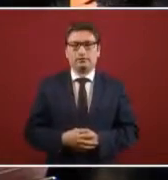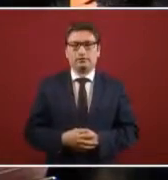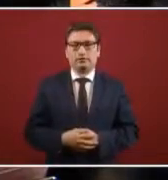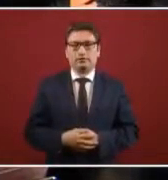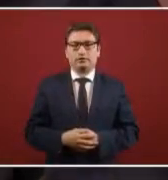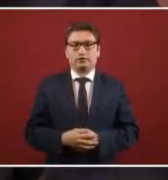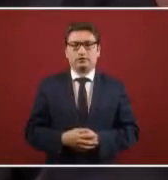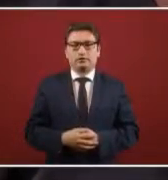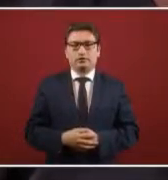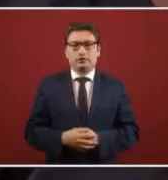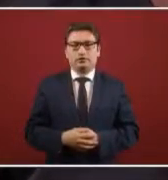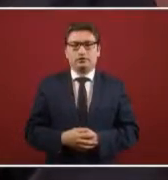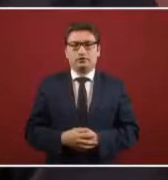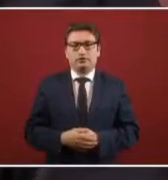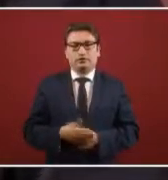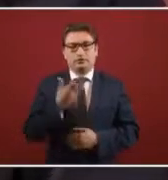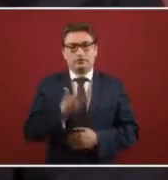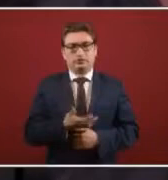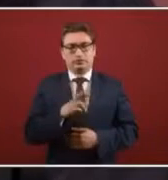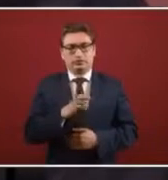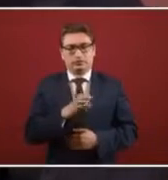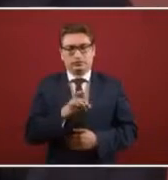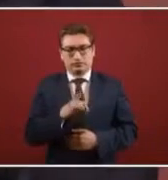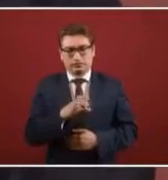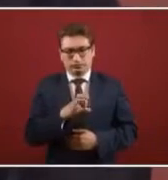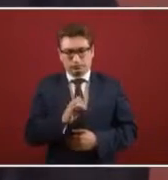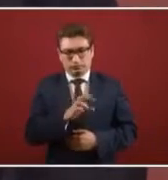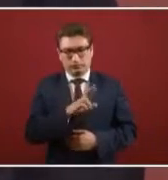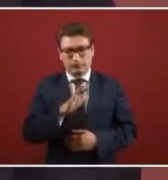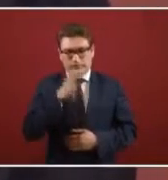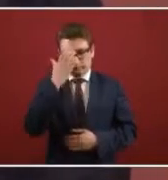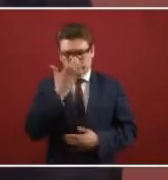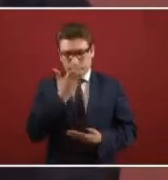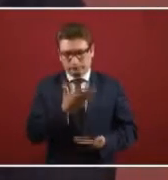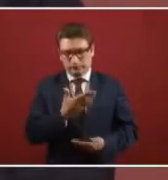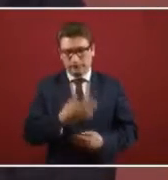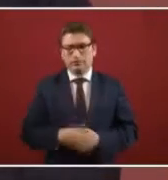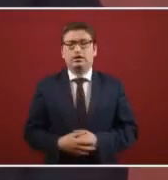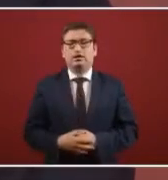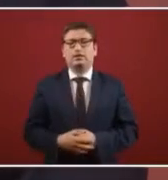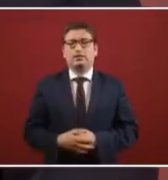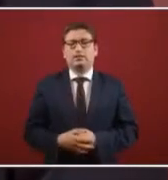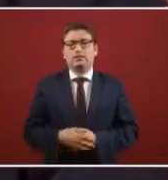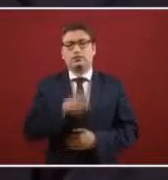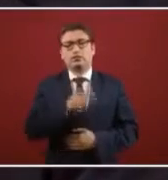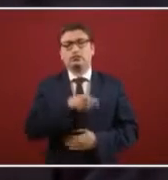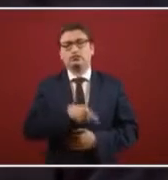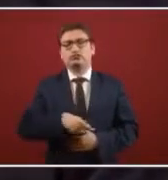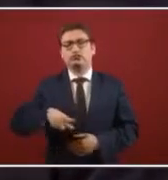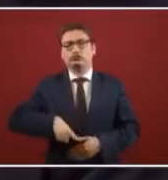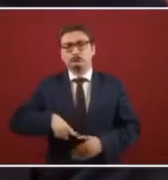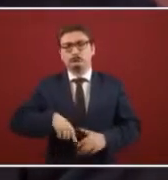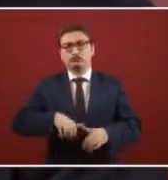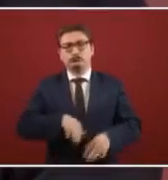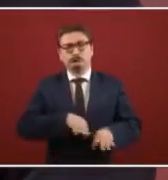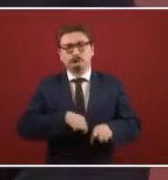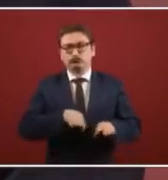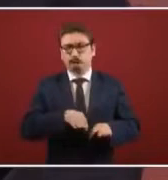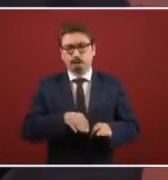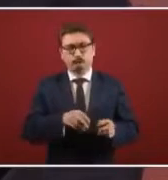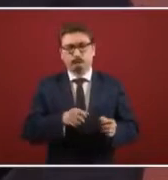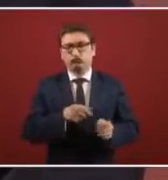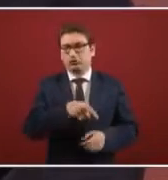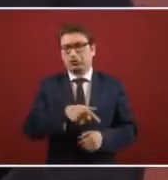somebody, a a Ricardo recognition. Rodríguez. Ricardo Rodriguez. Es un servidor público He's a public ejemplar, servant